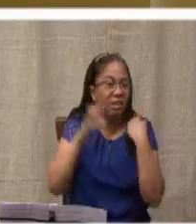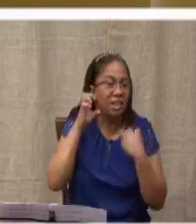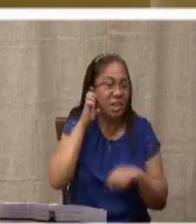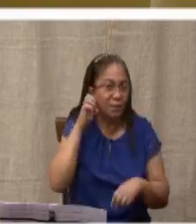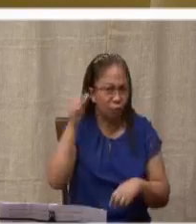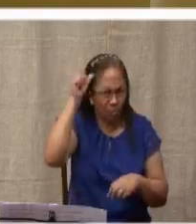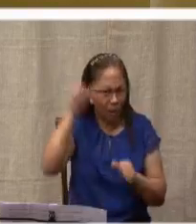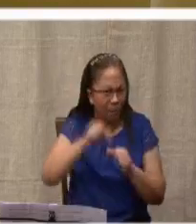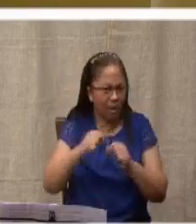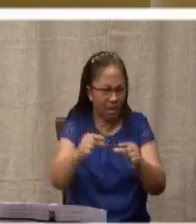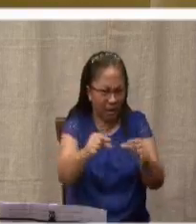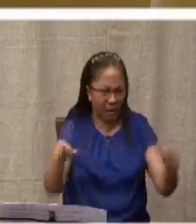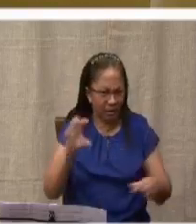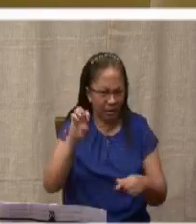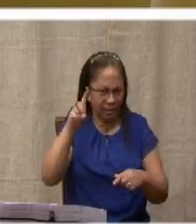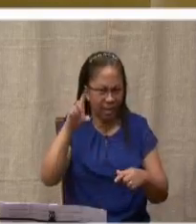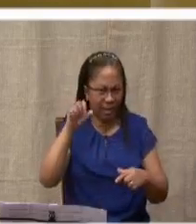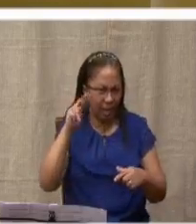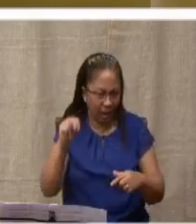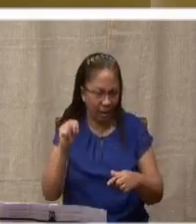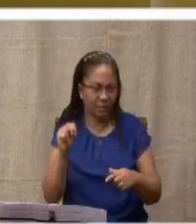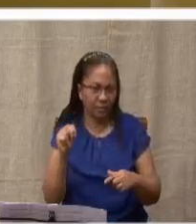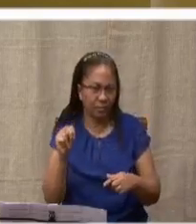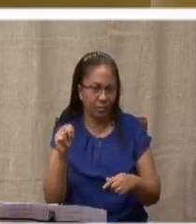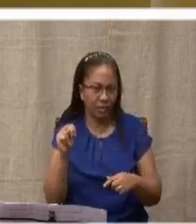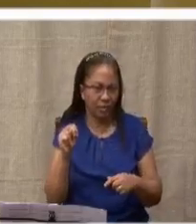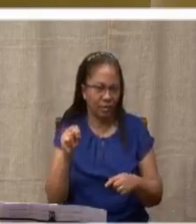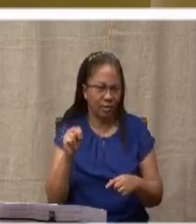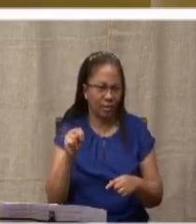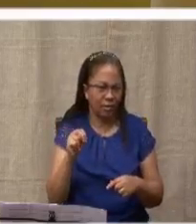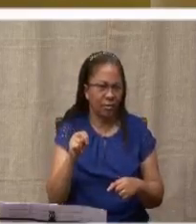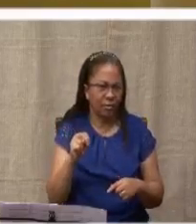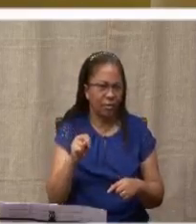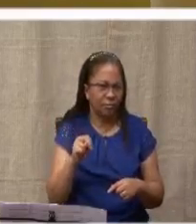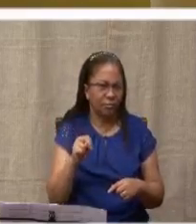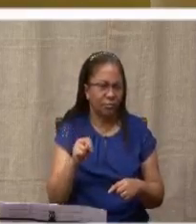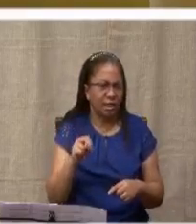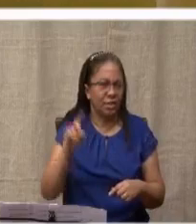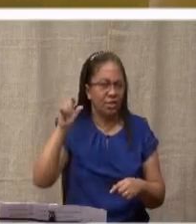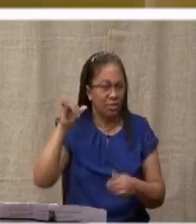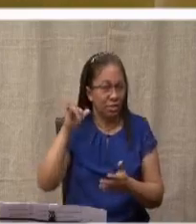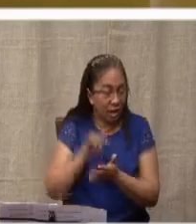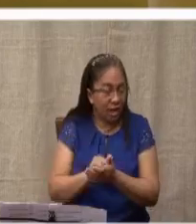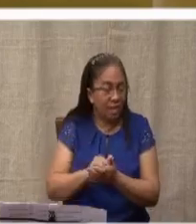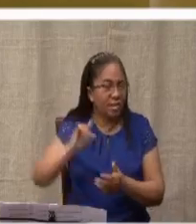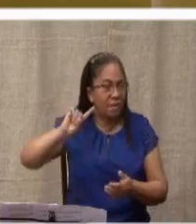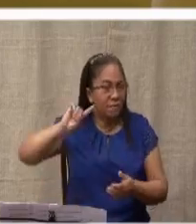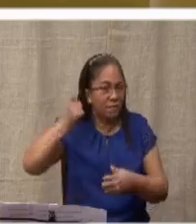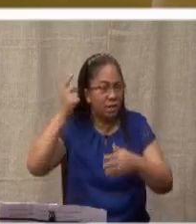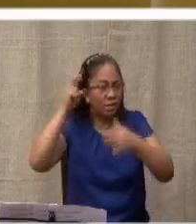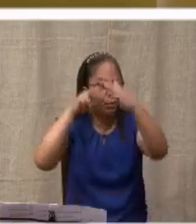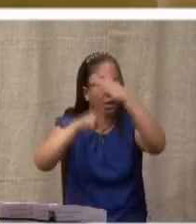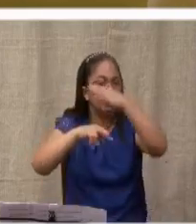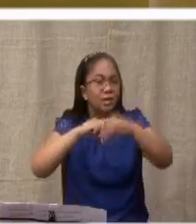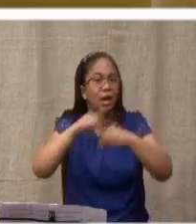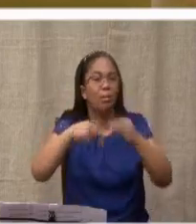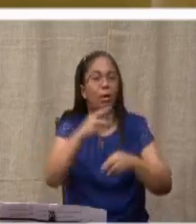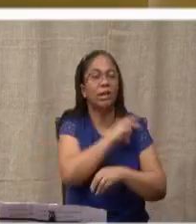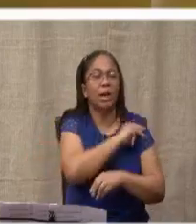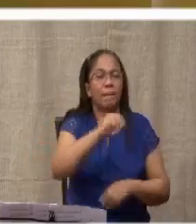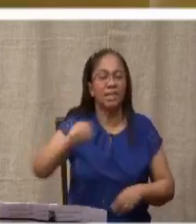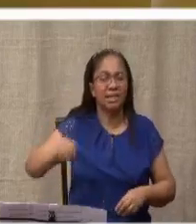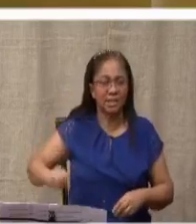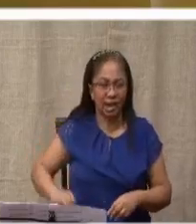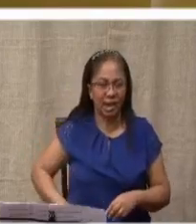garden and and if we understand that that is the first prophecy of the messiah then we have to